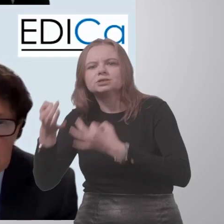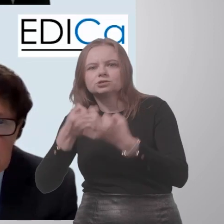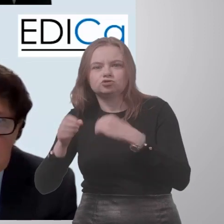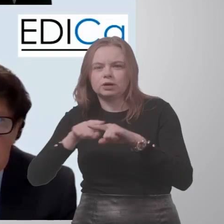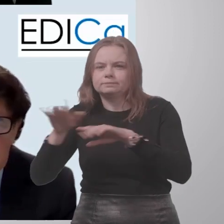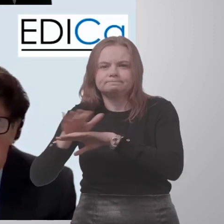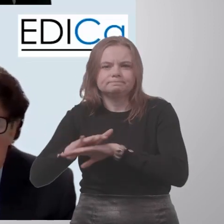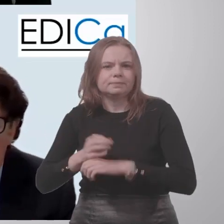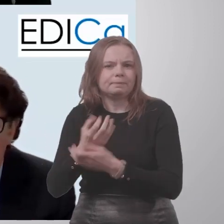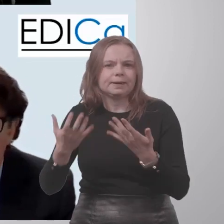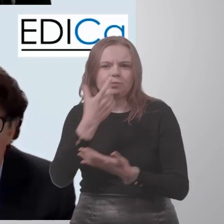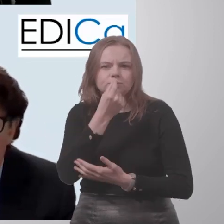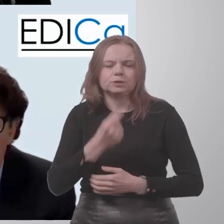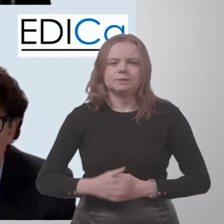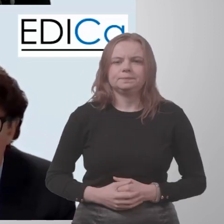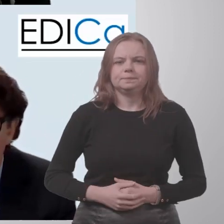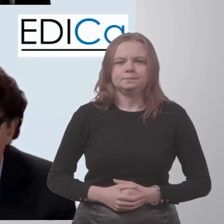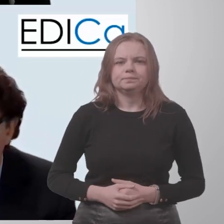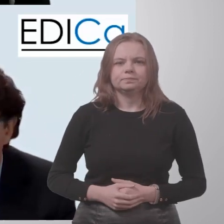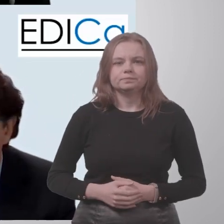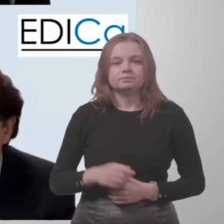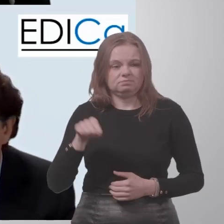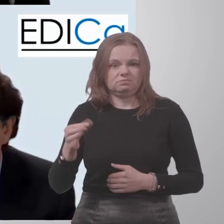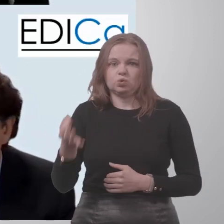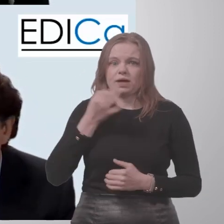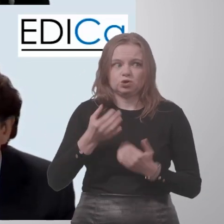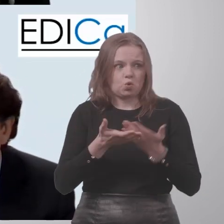to anyone. How do the panel think the culture of academia